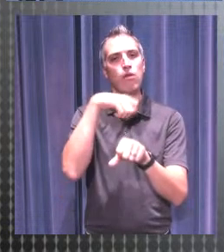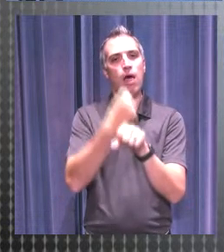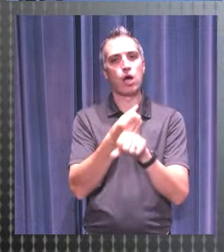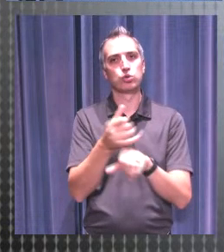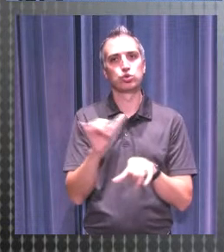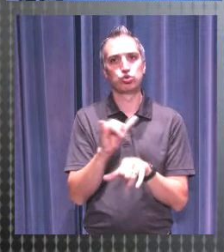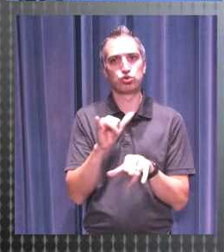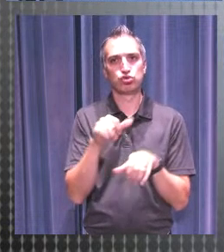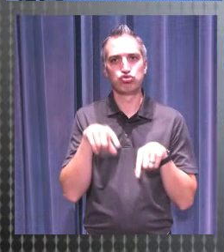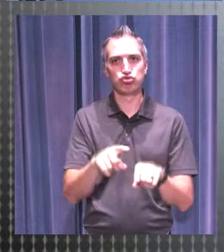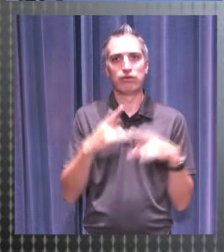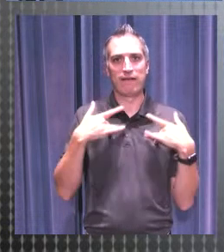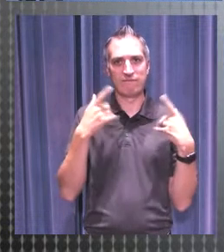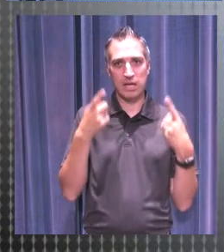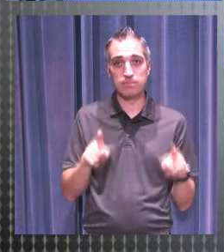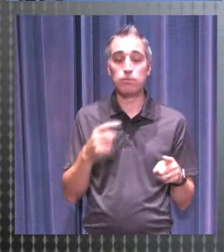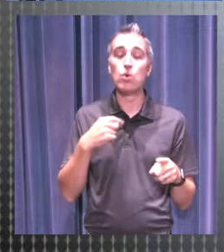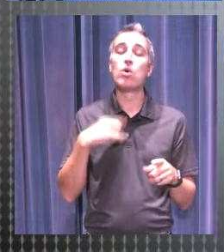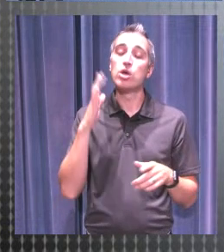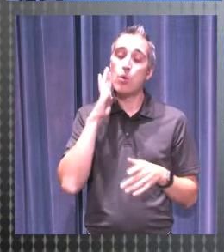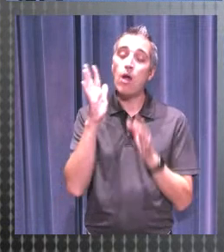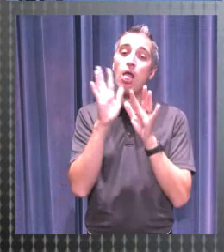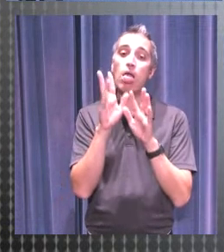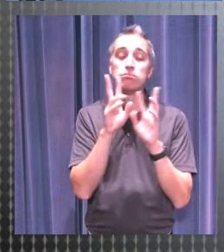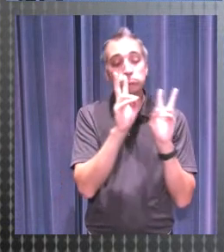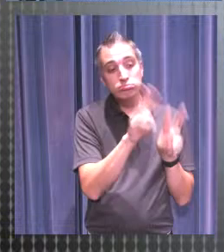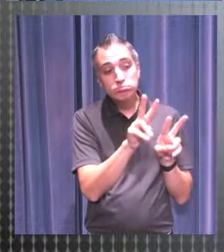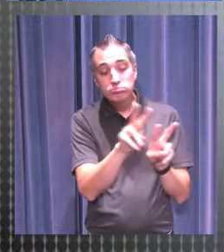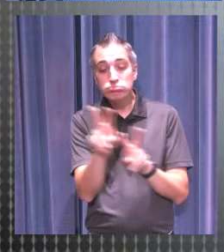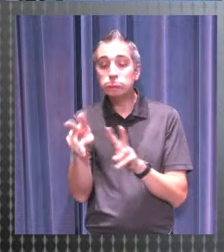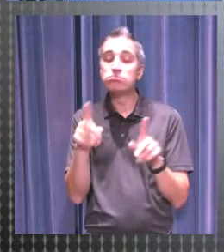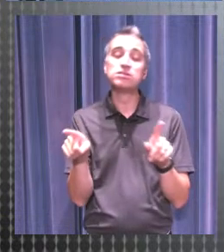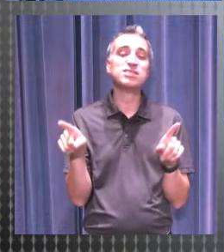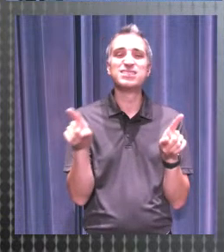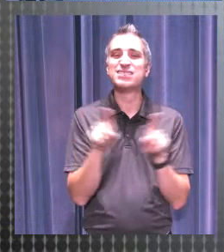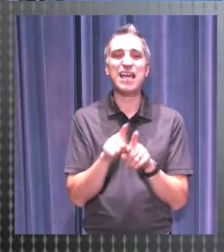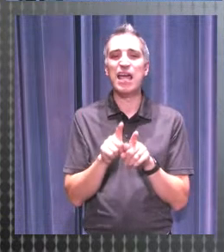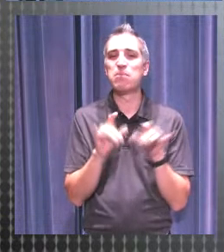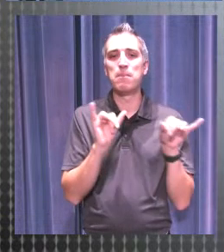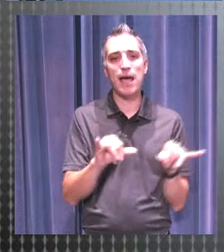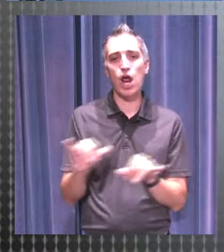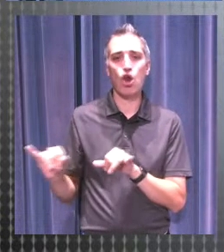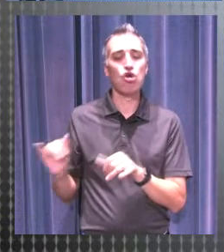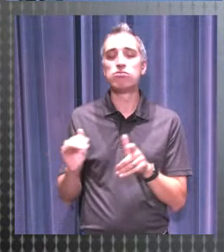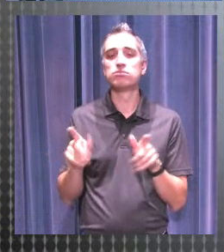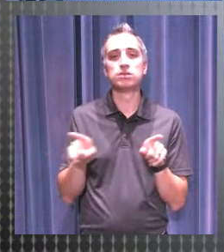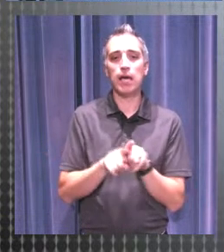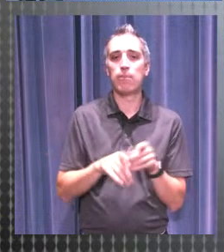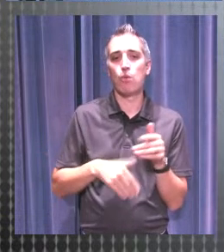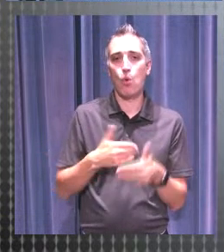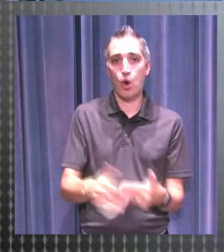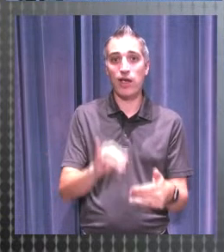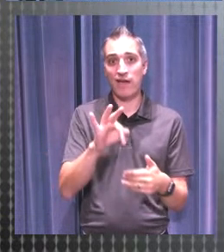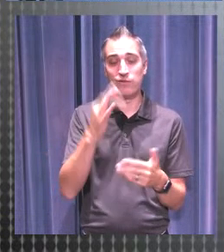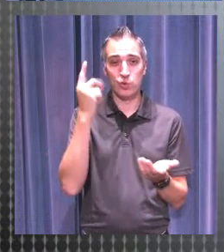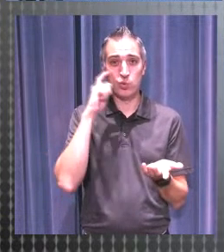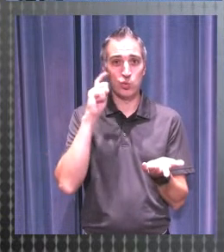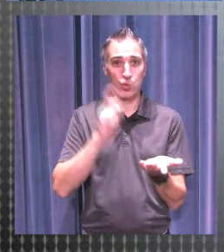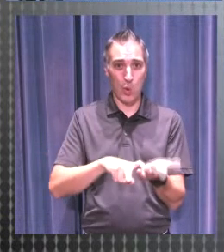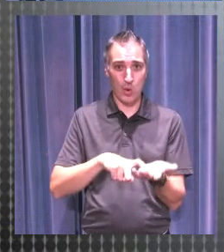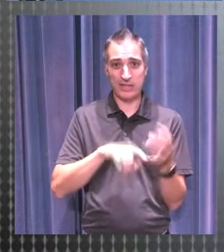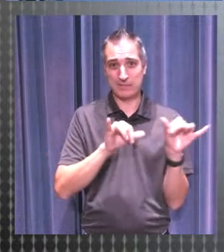during events. So we'll be going through those. Similar pattern, very similar organized as you might see if you actually notice the pattern here with phase